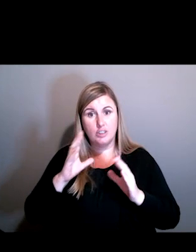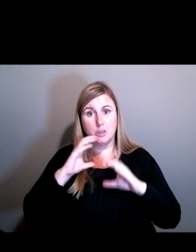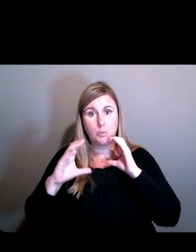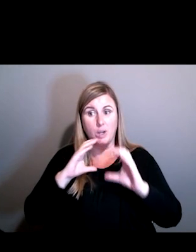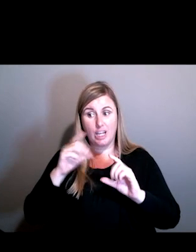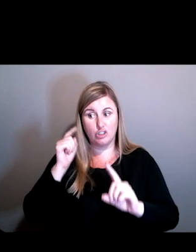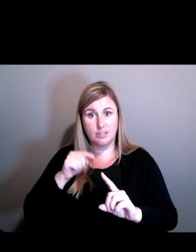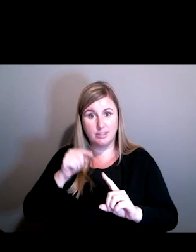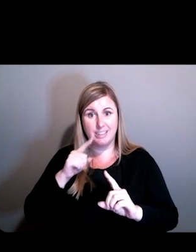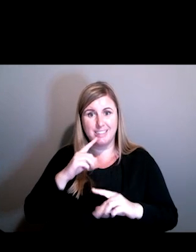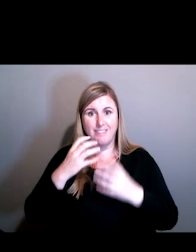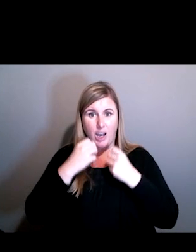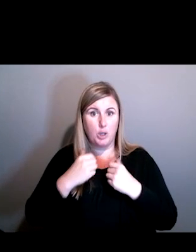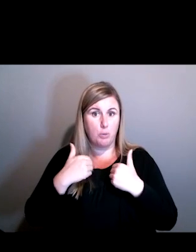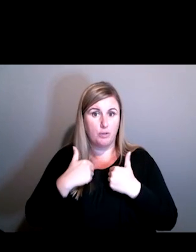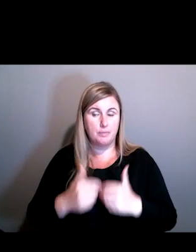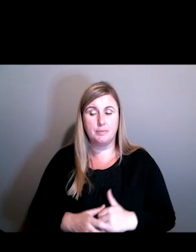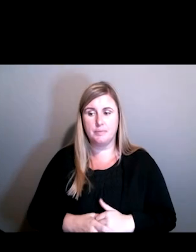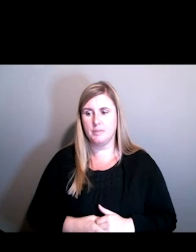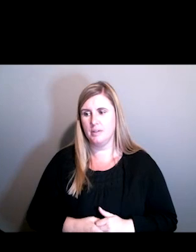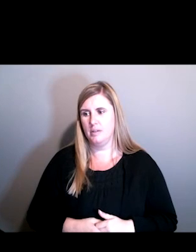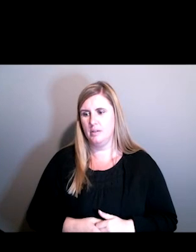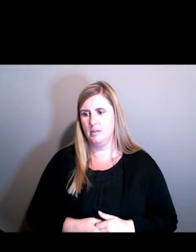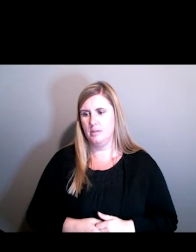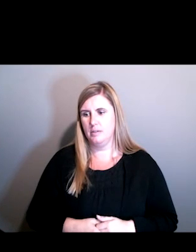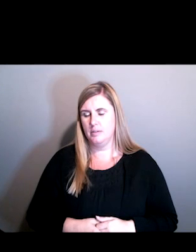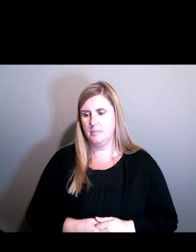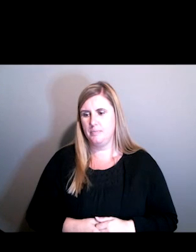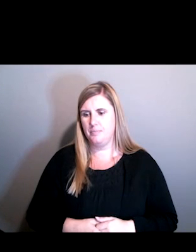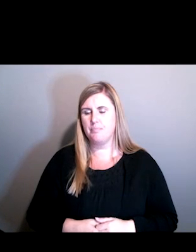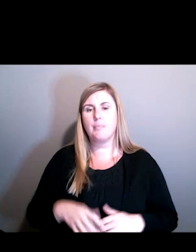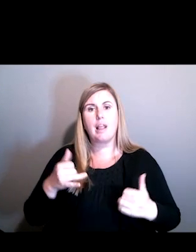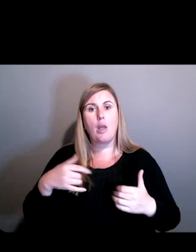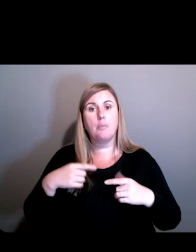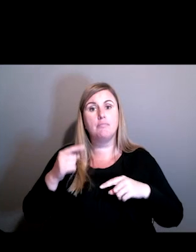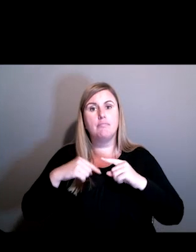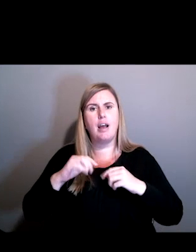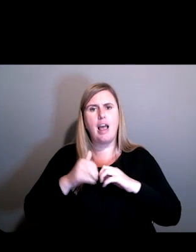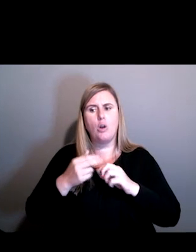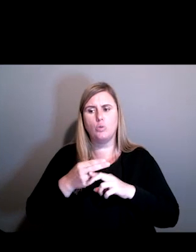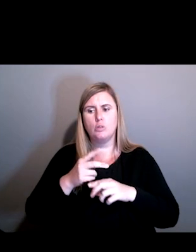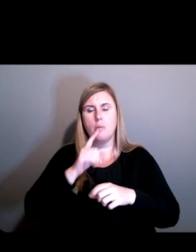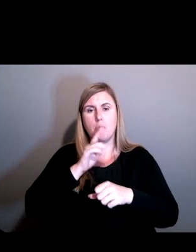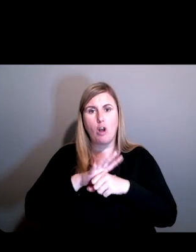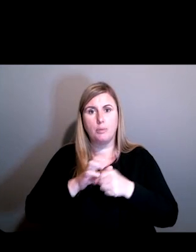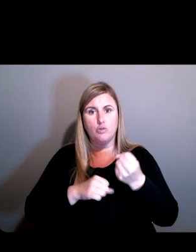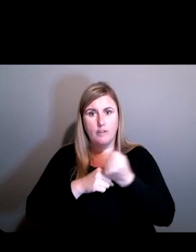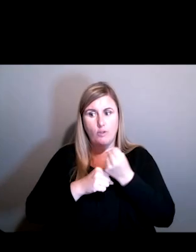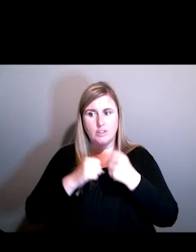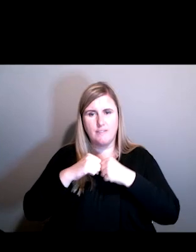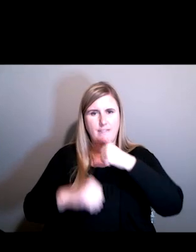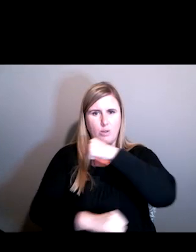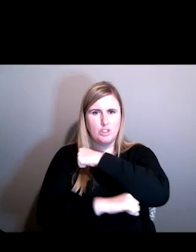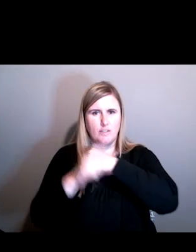that communication is valuable. All right, now I'm going to talk about how to use a promise reinforcer, and this